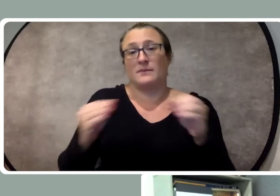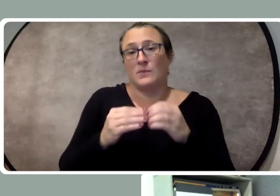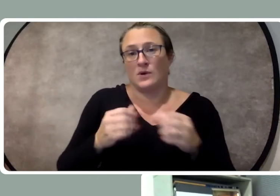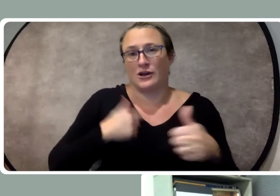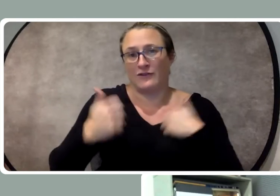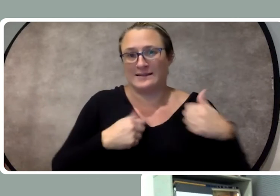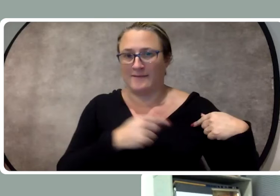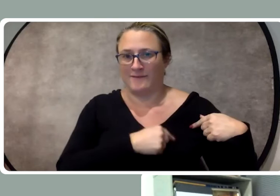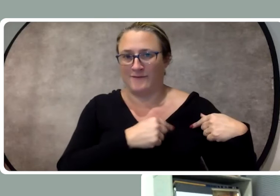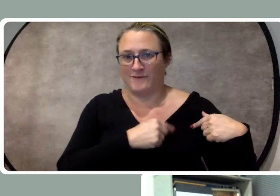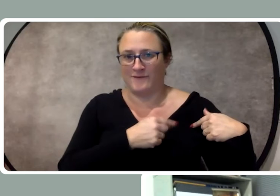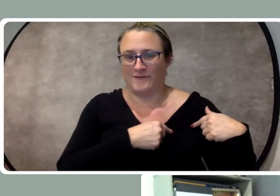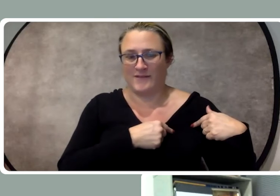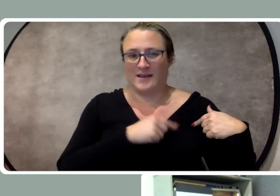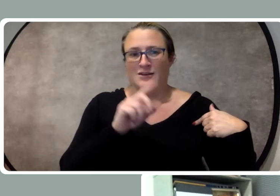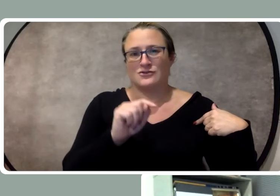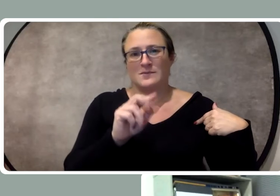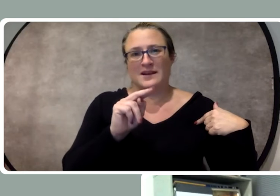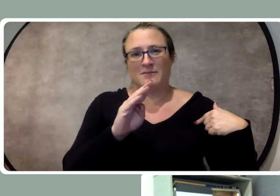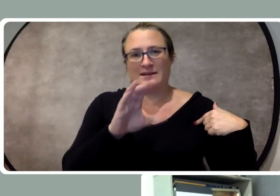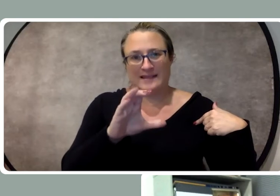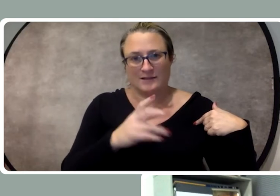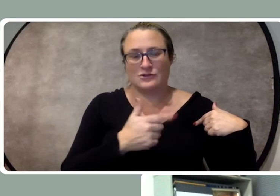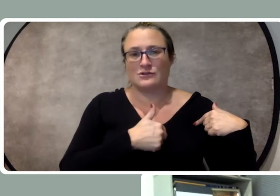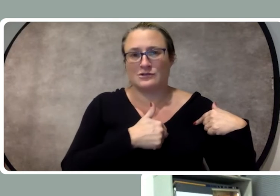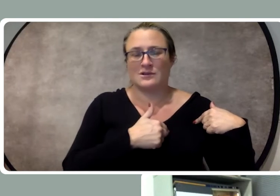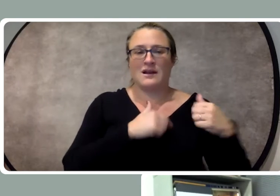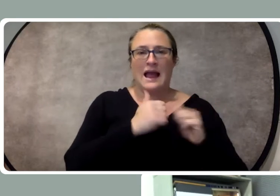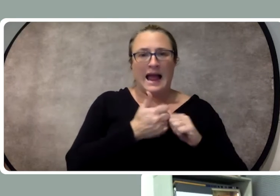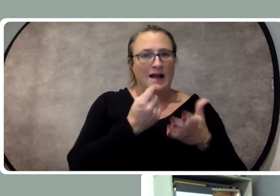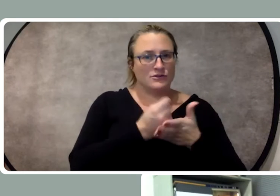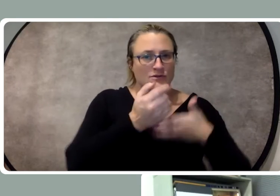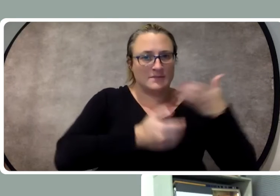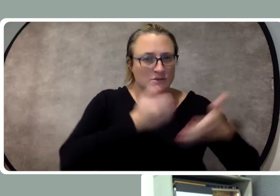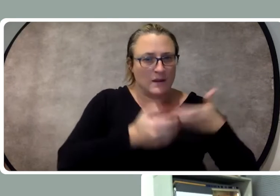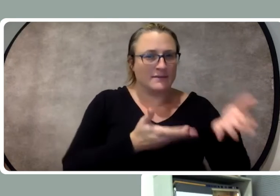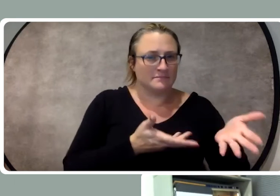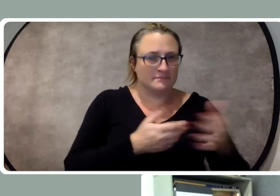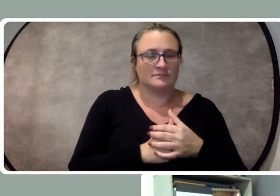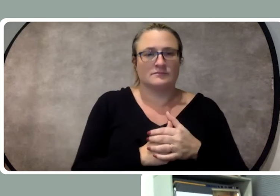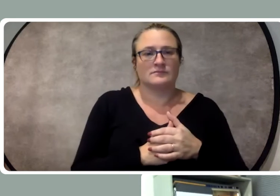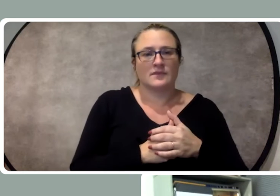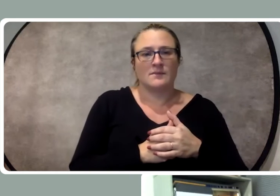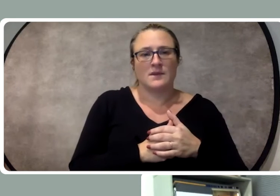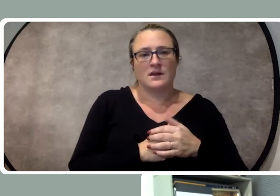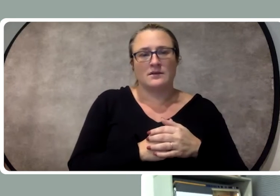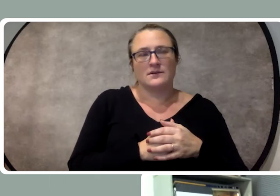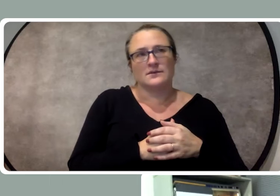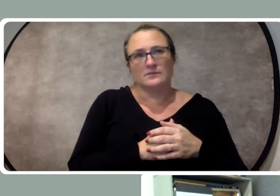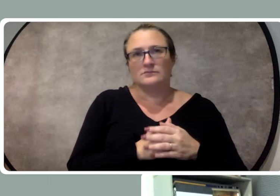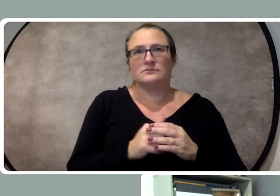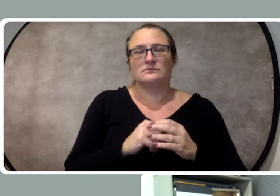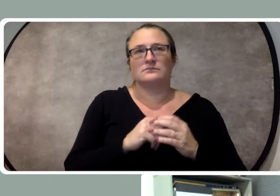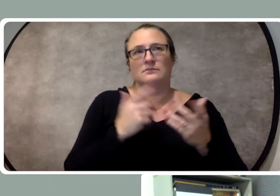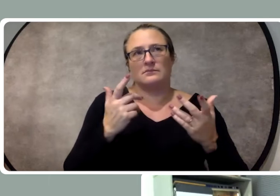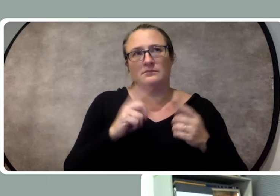triple negative breast cancer and how she did with treatments and so on and so forth. But